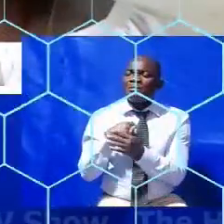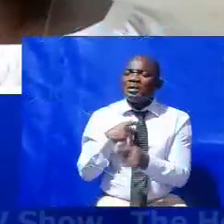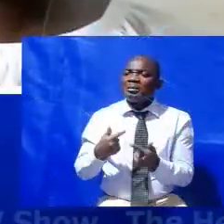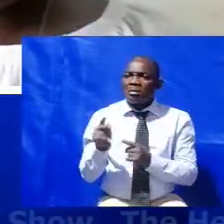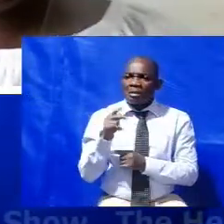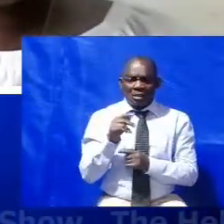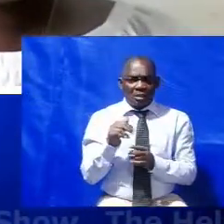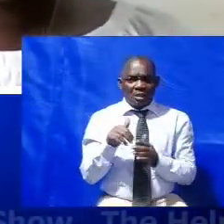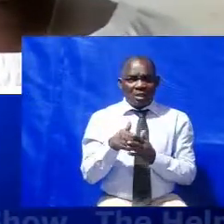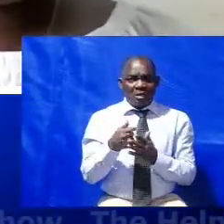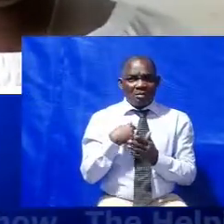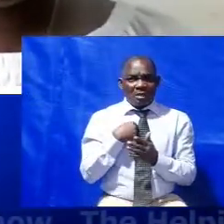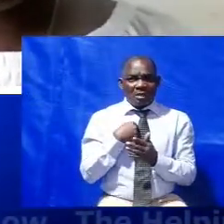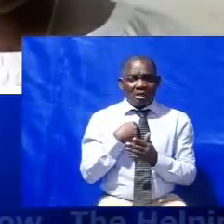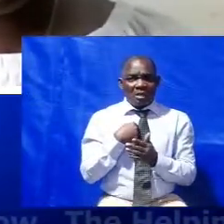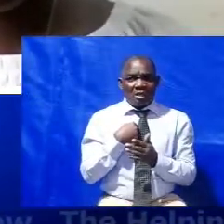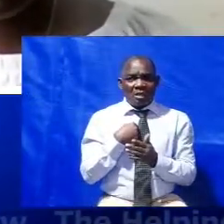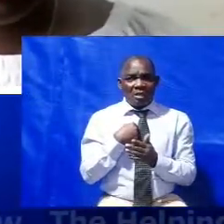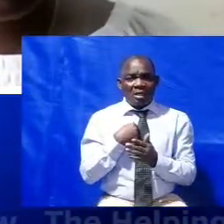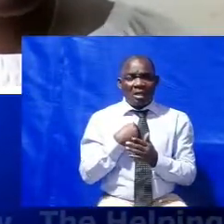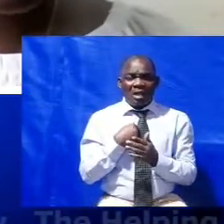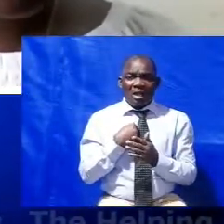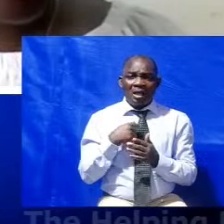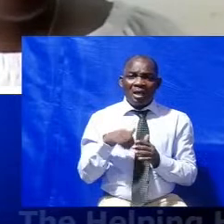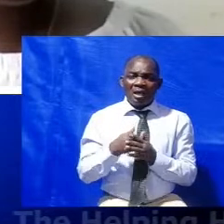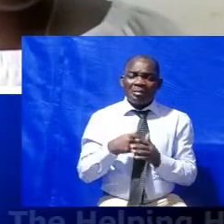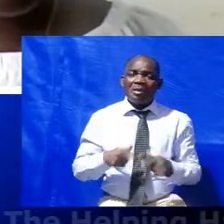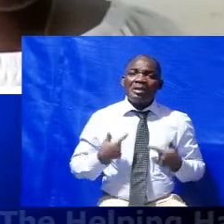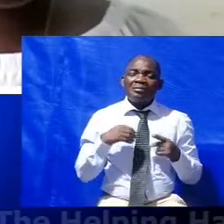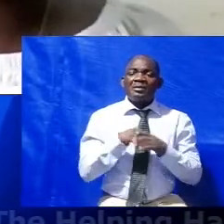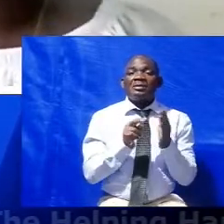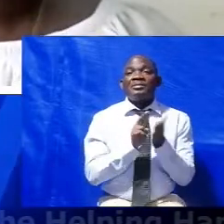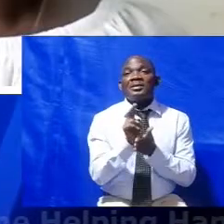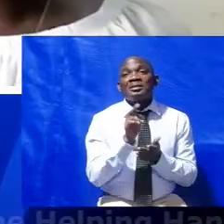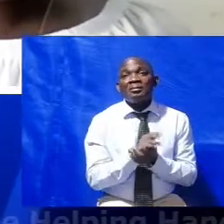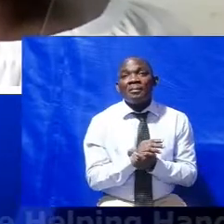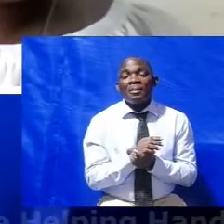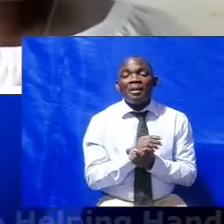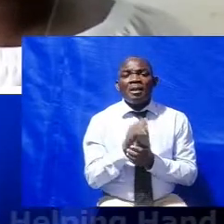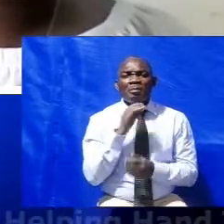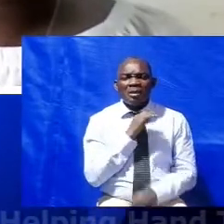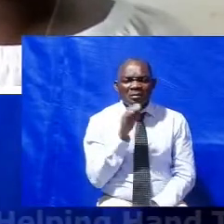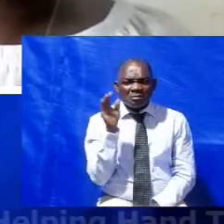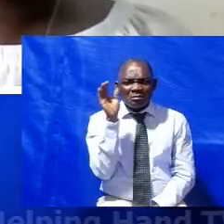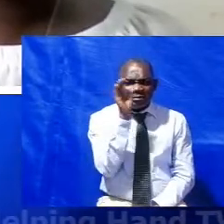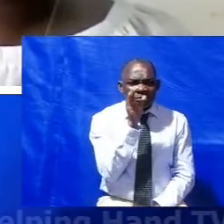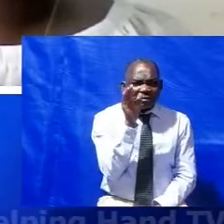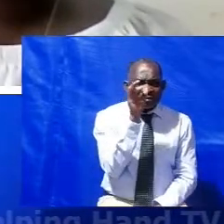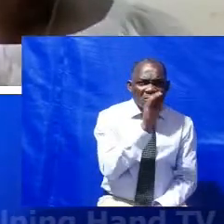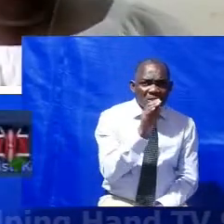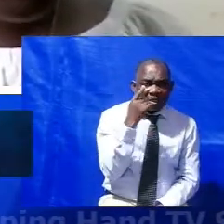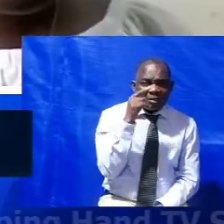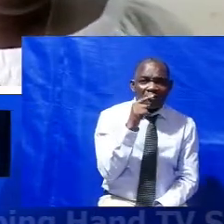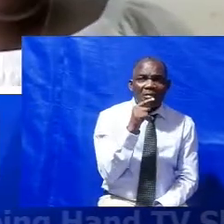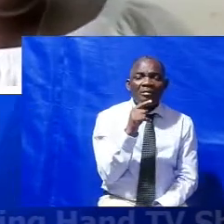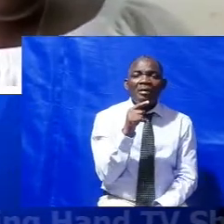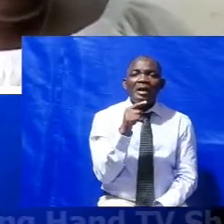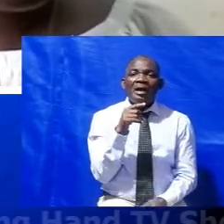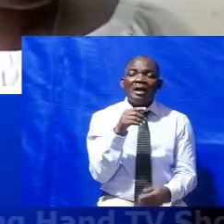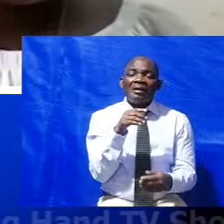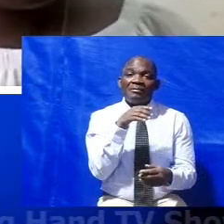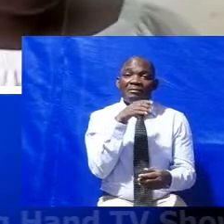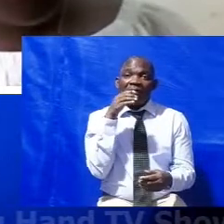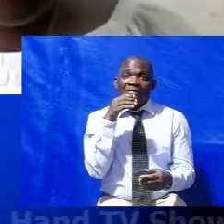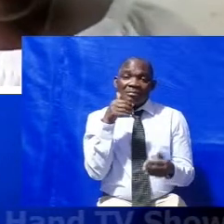So now this is how I got myself into surviving in university. I looked for farms that were